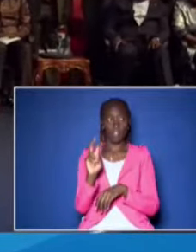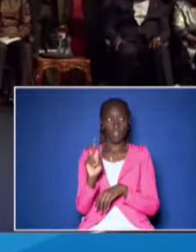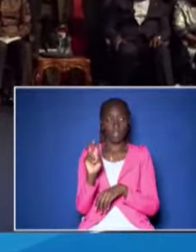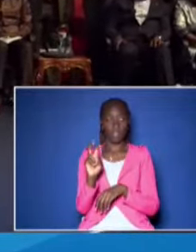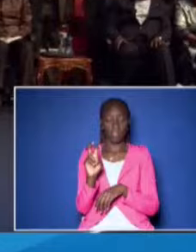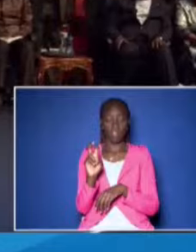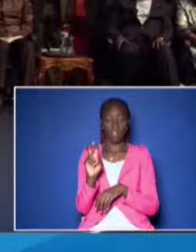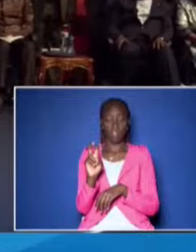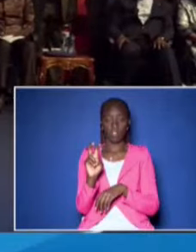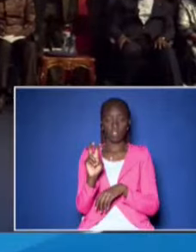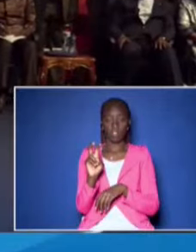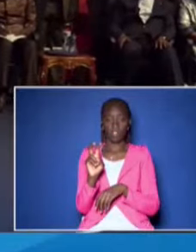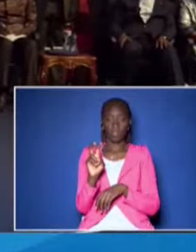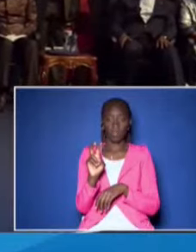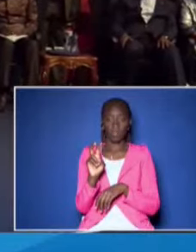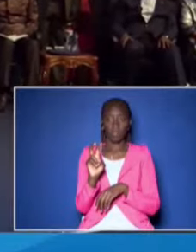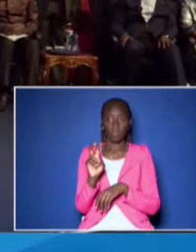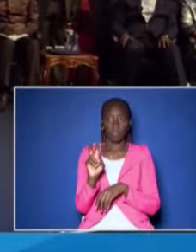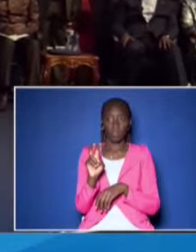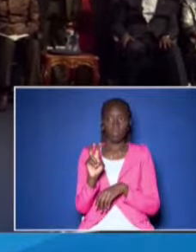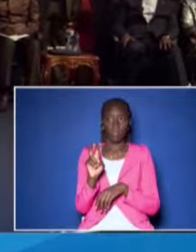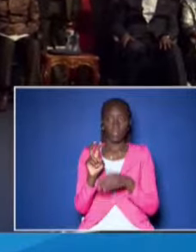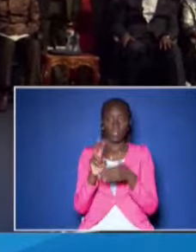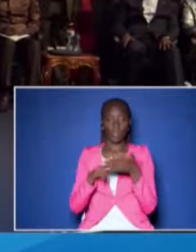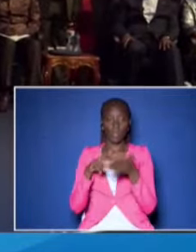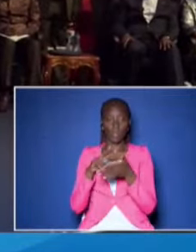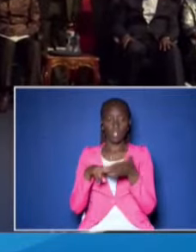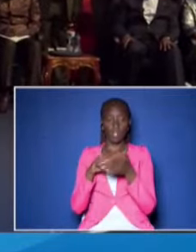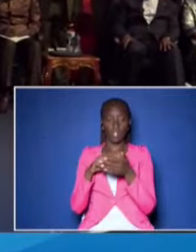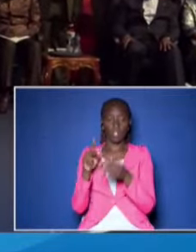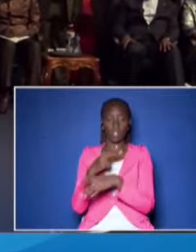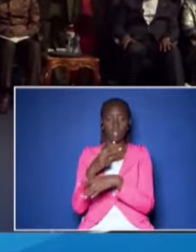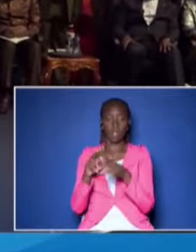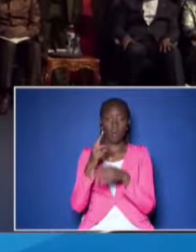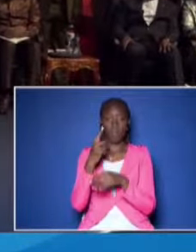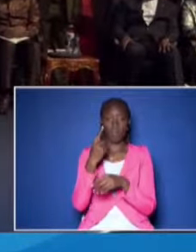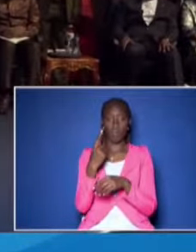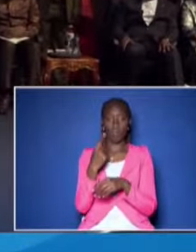verse 32 read for me Psalm